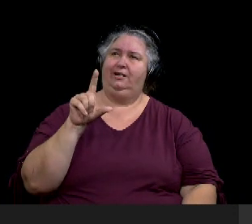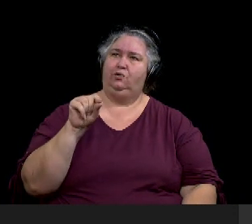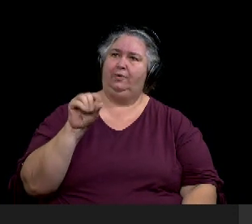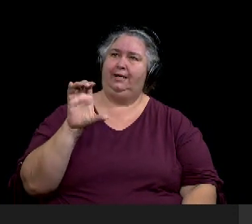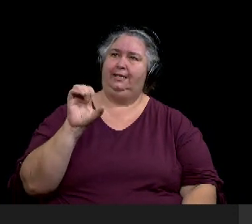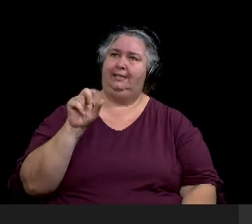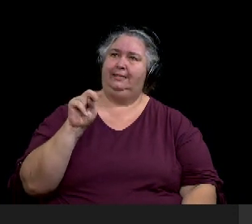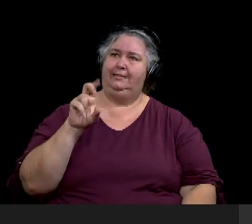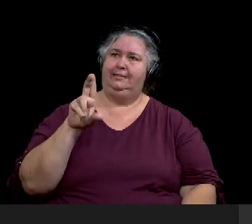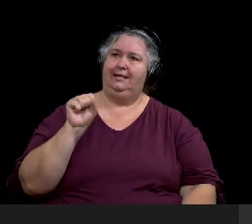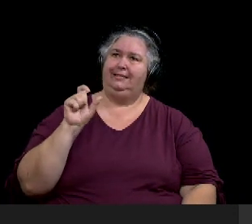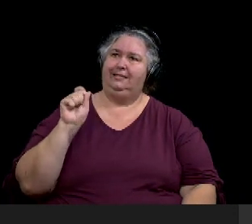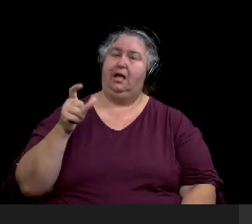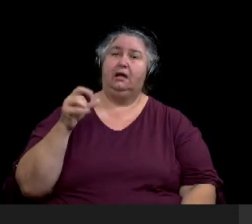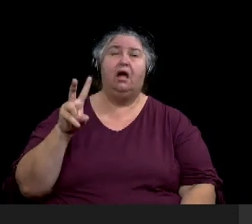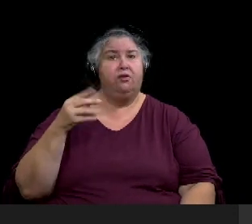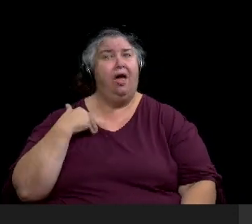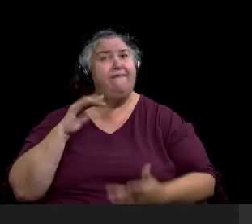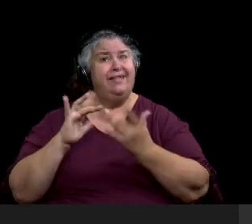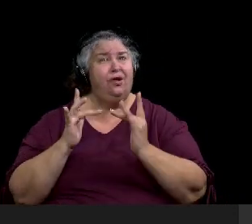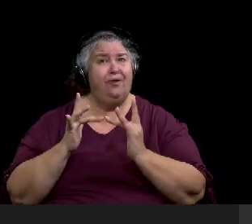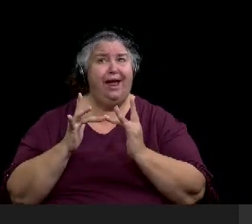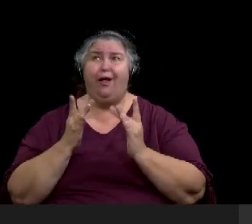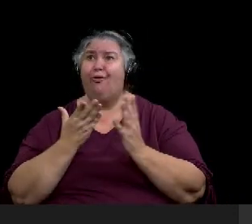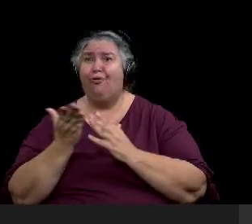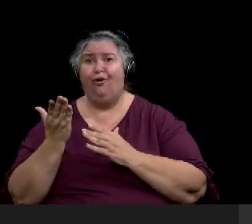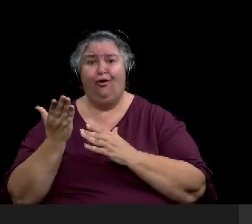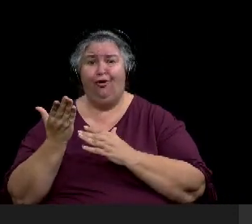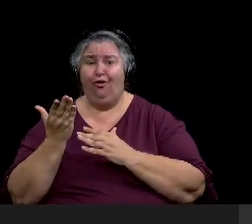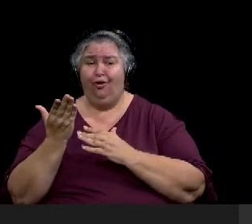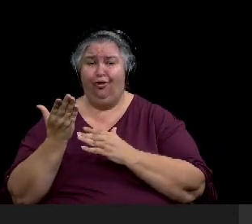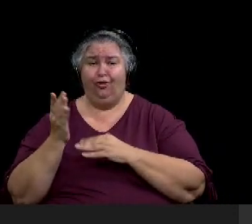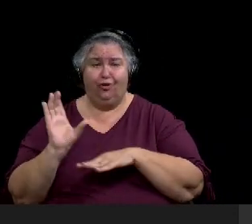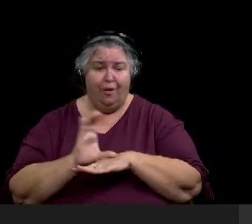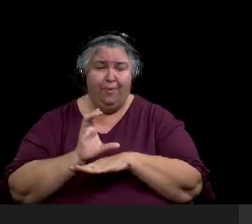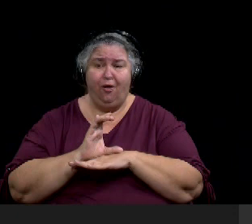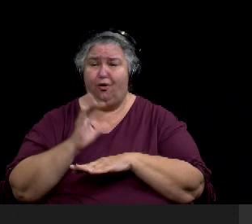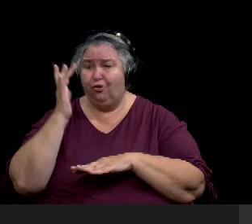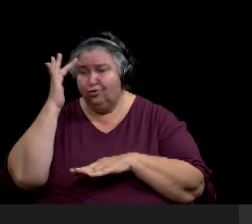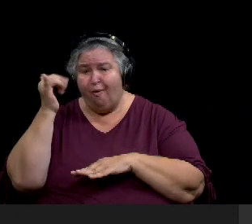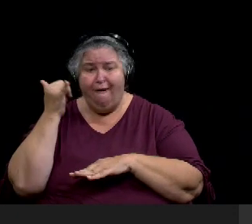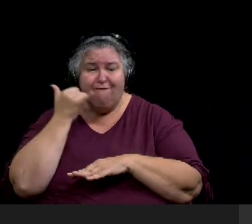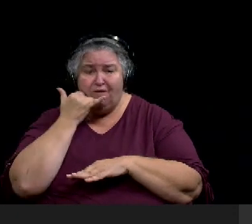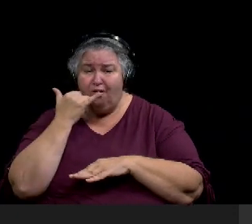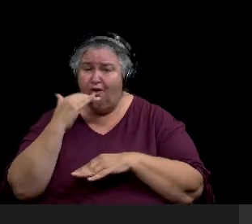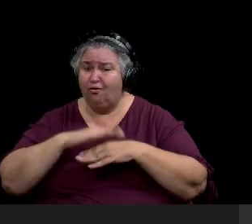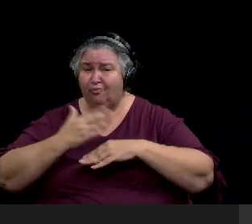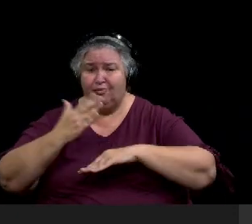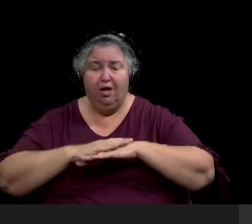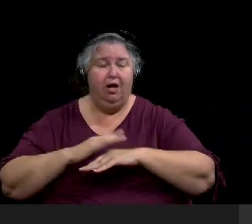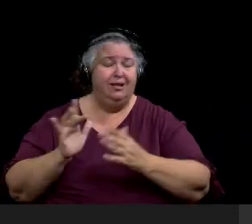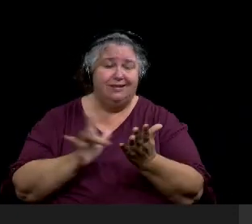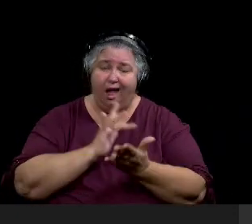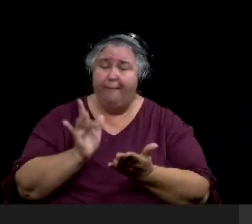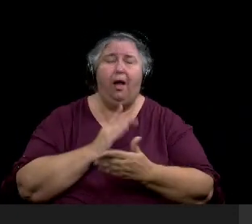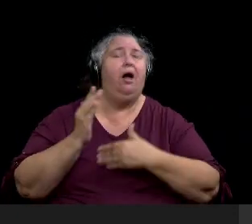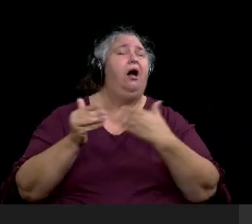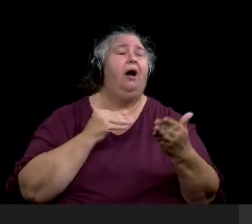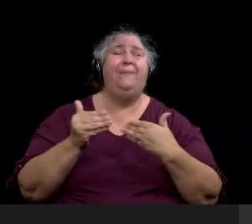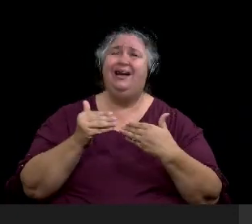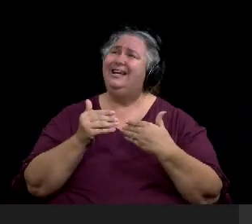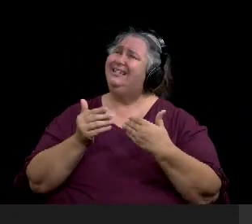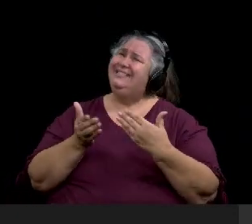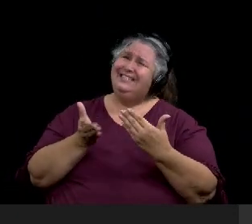my2020census.gov. If you have internet access through a computer, tablet, or smartphone, this is the easiest way to respond and be sure